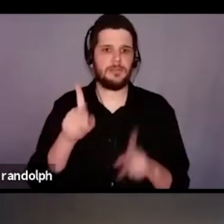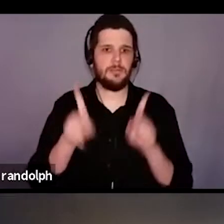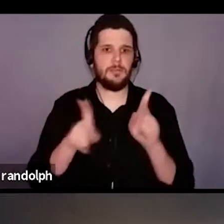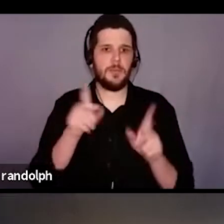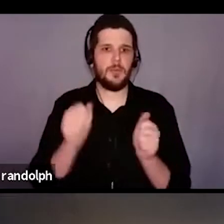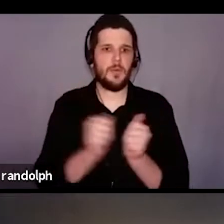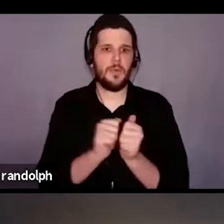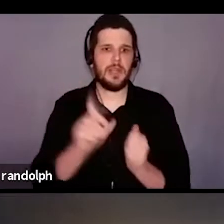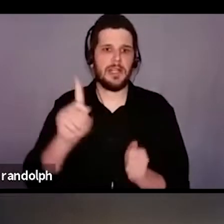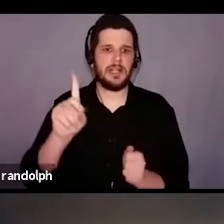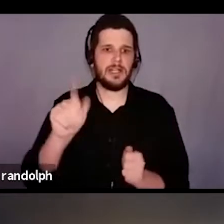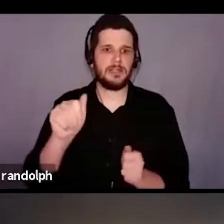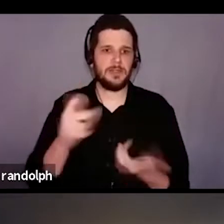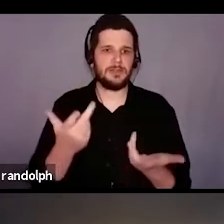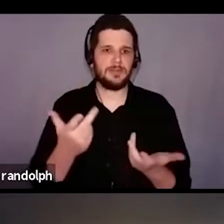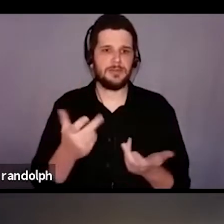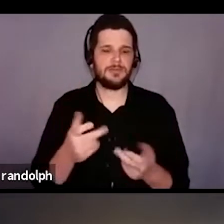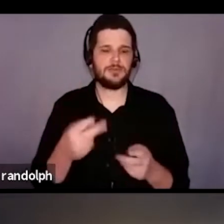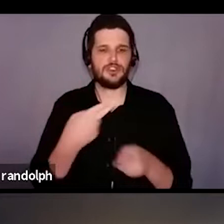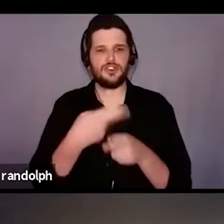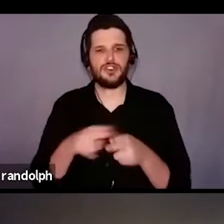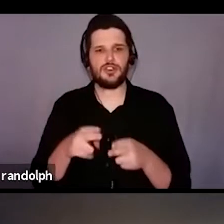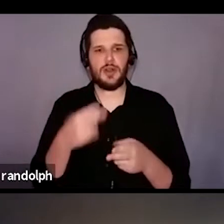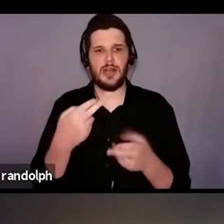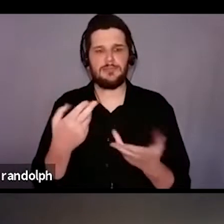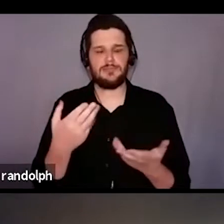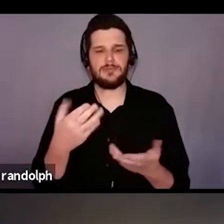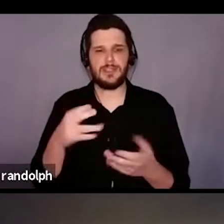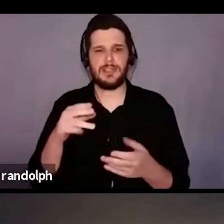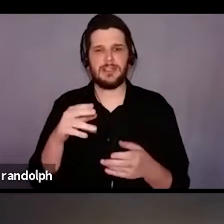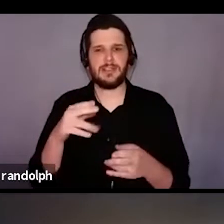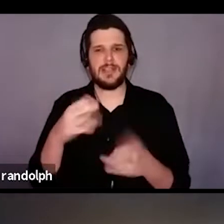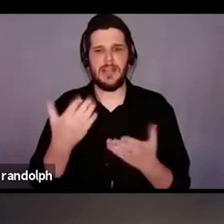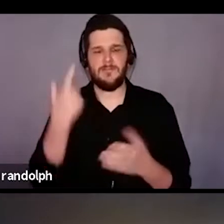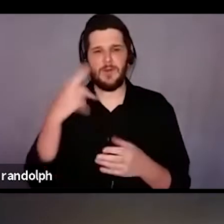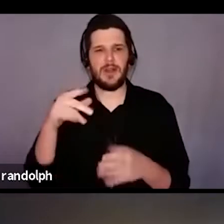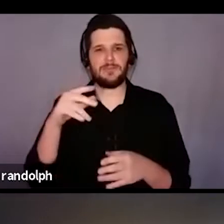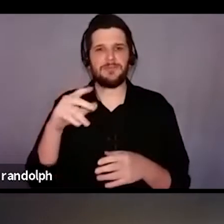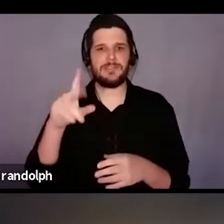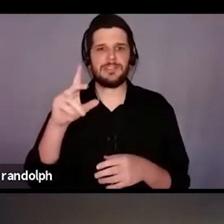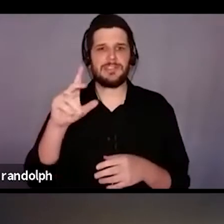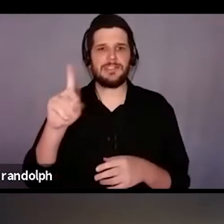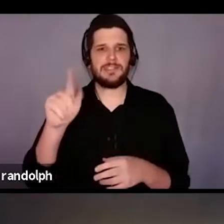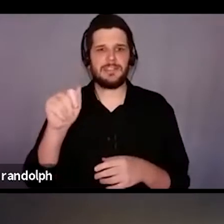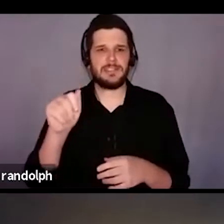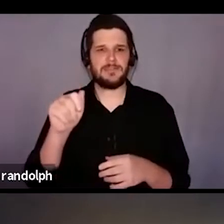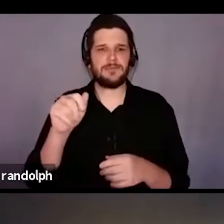It's shorthand for the disability income assistance, at least in BC.